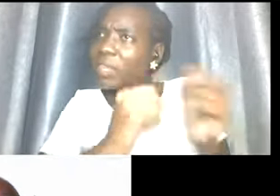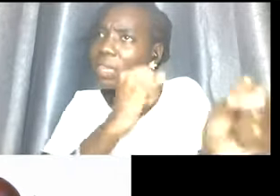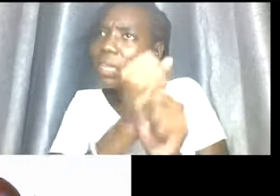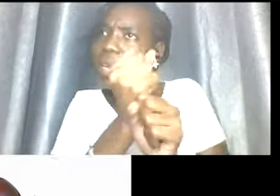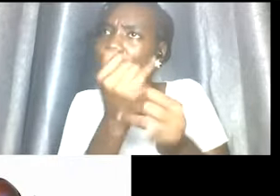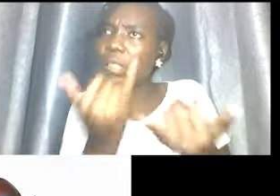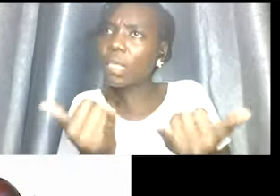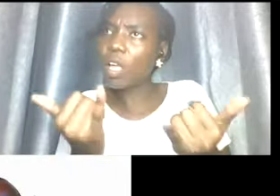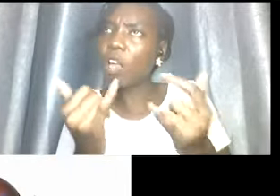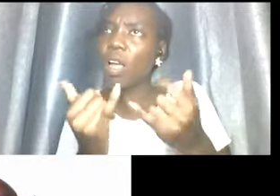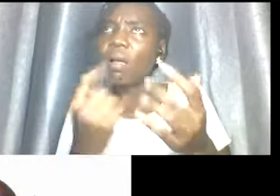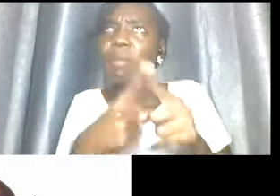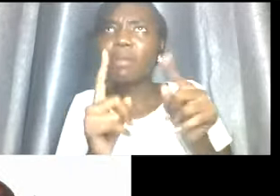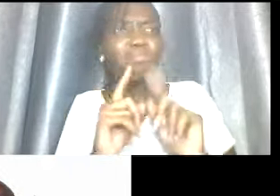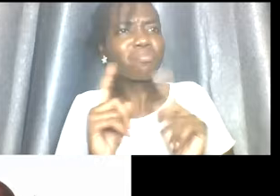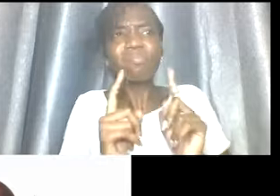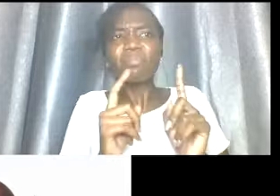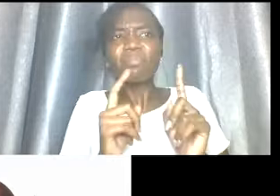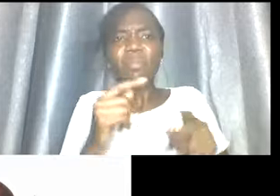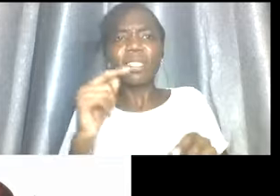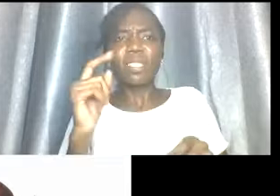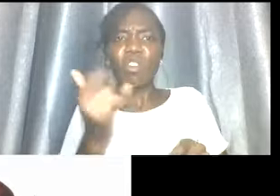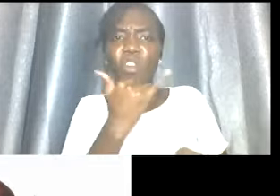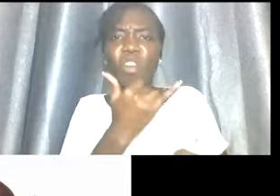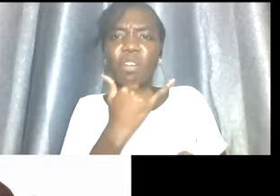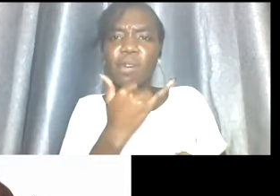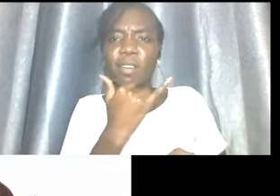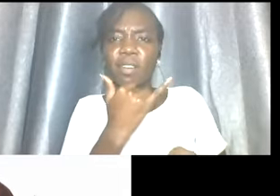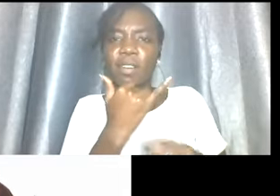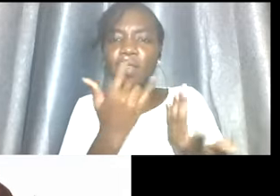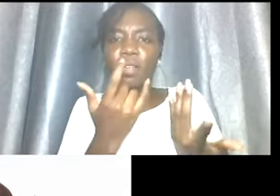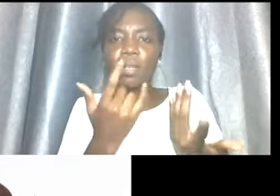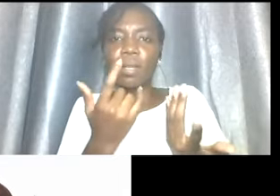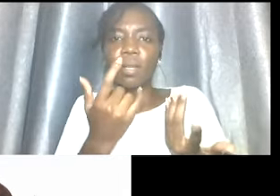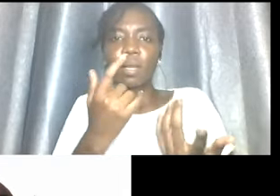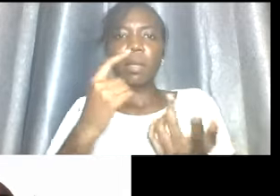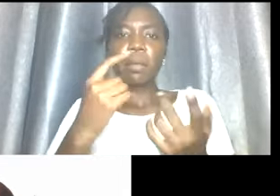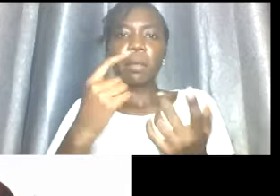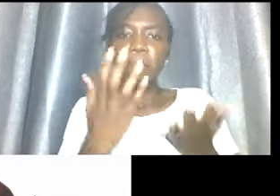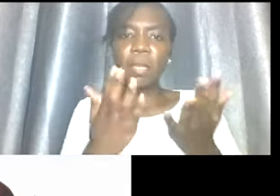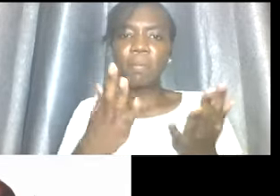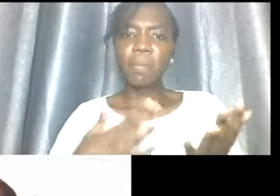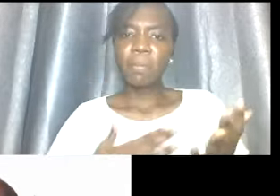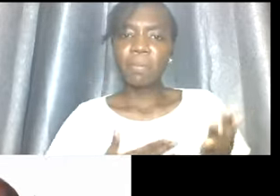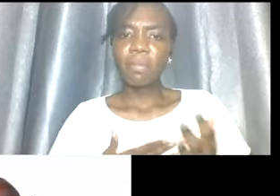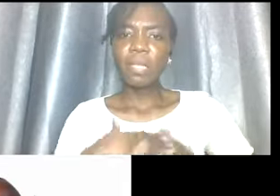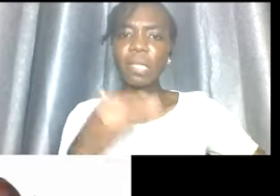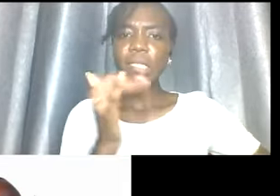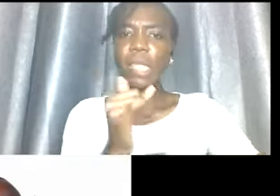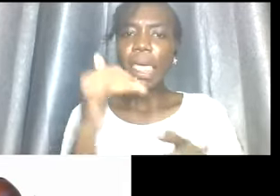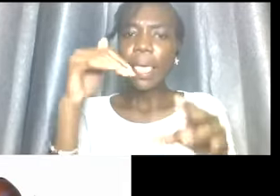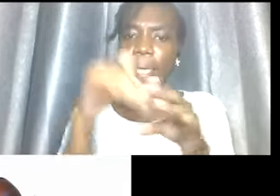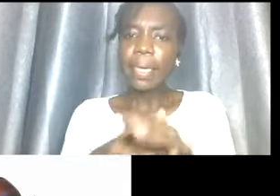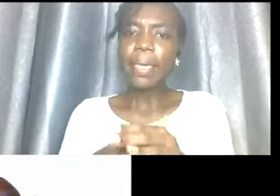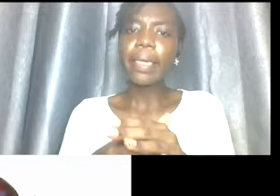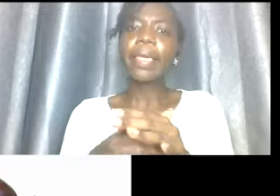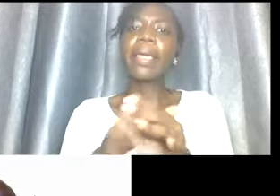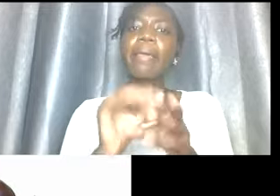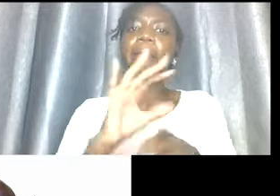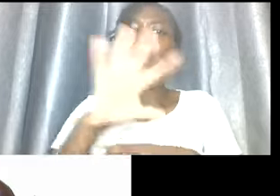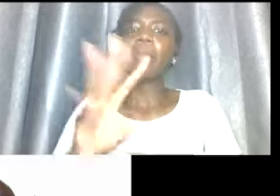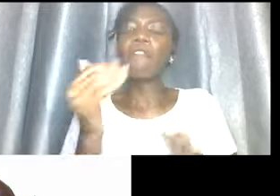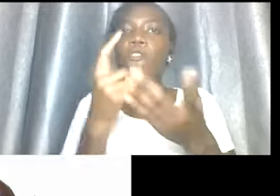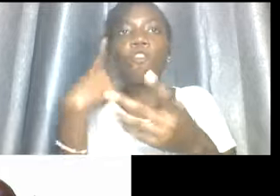Well, no, I'm wrong. I've been operating Triton Solutions Enterprises for just over 12 years